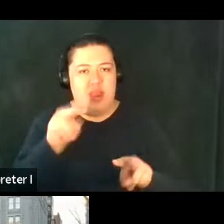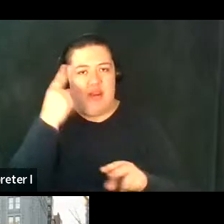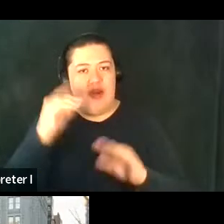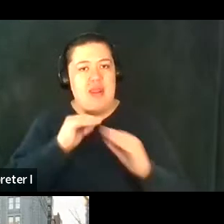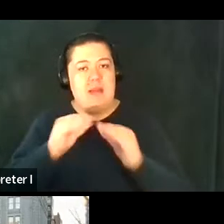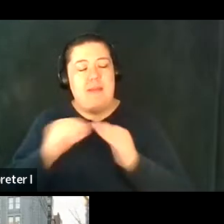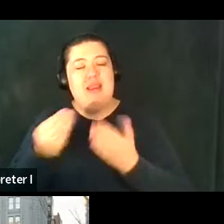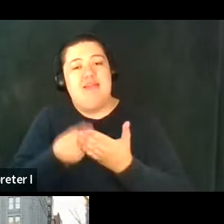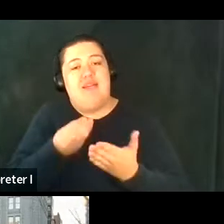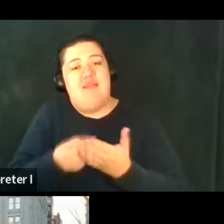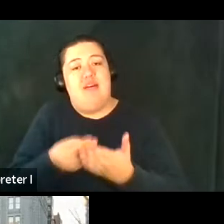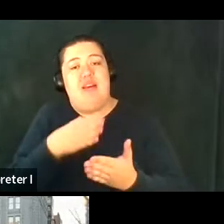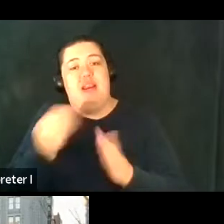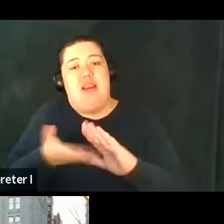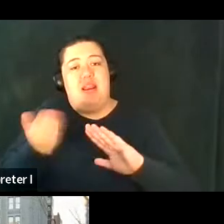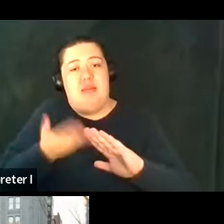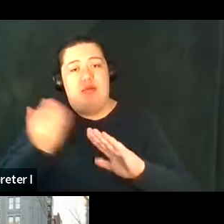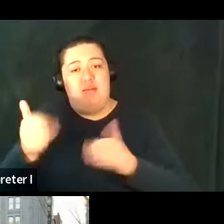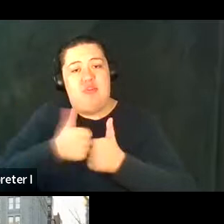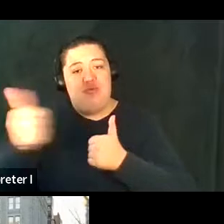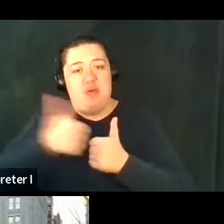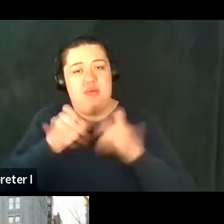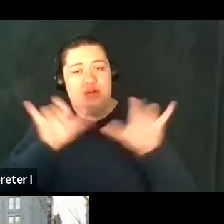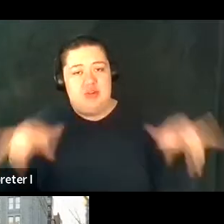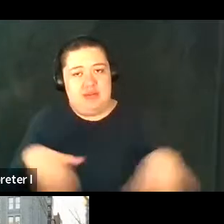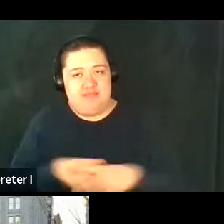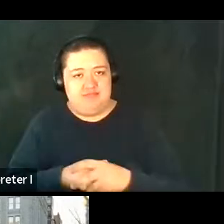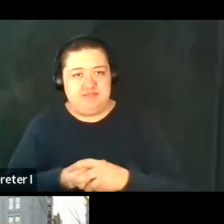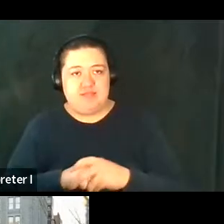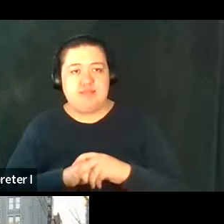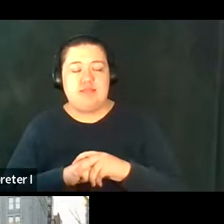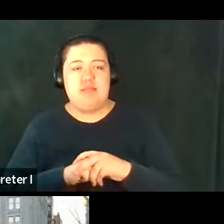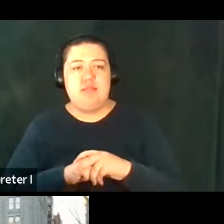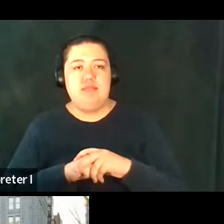and operation of the transportation system.